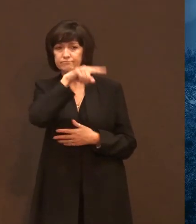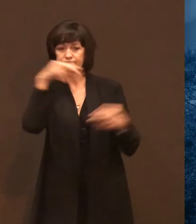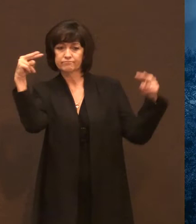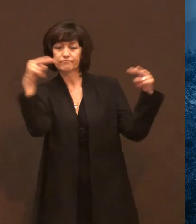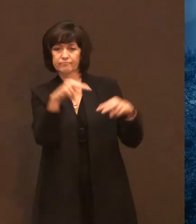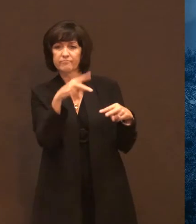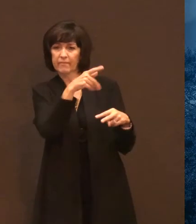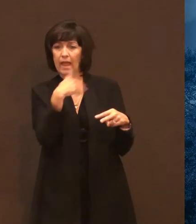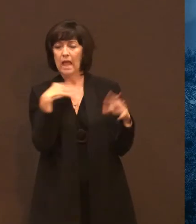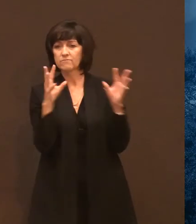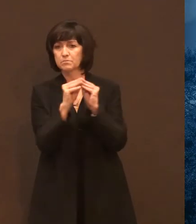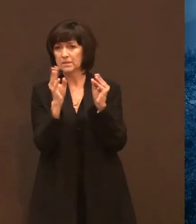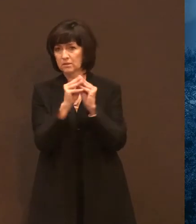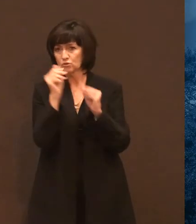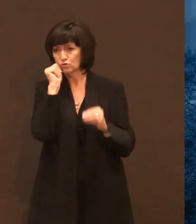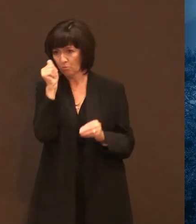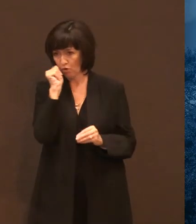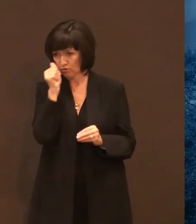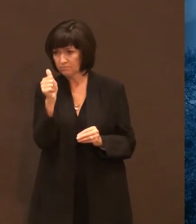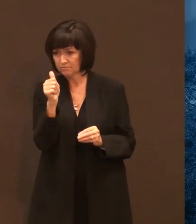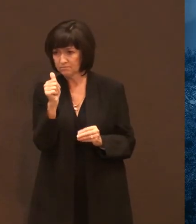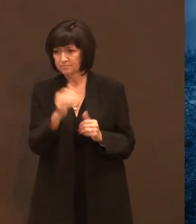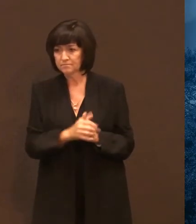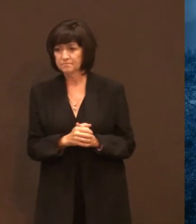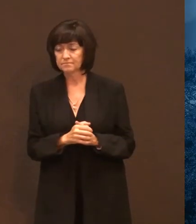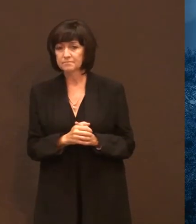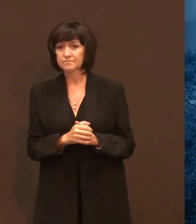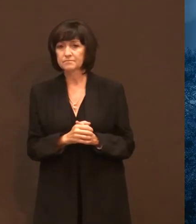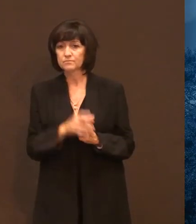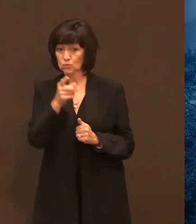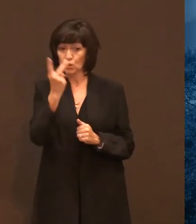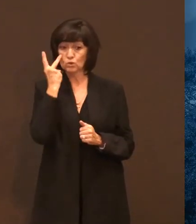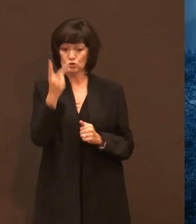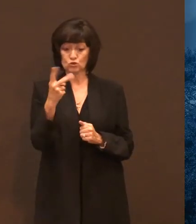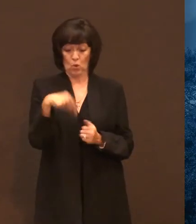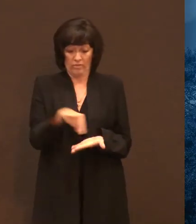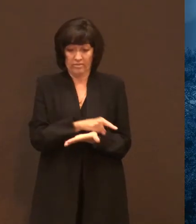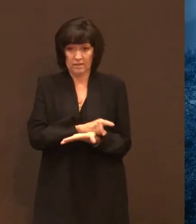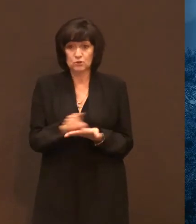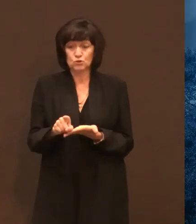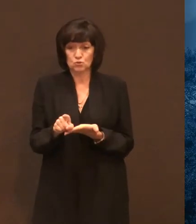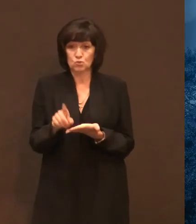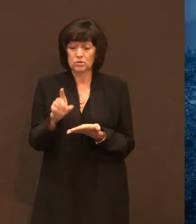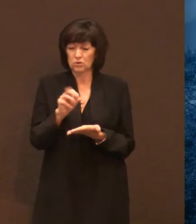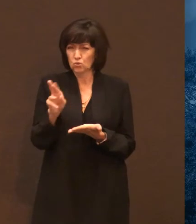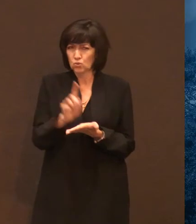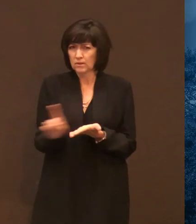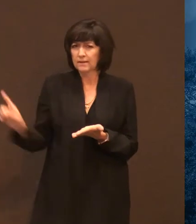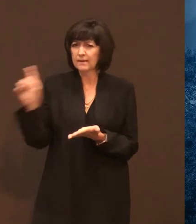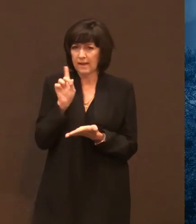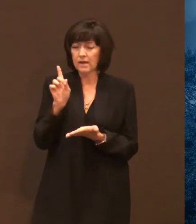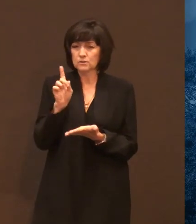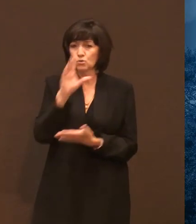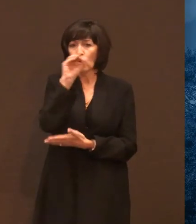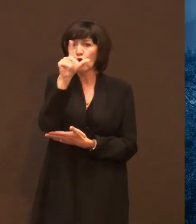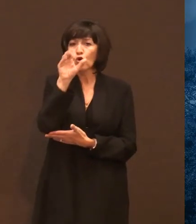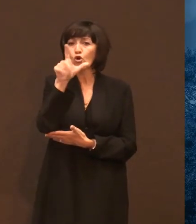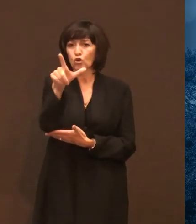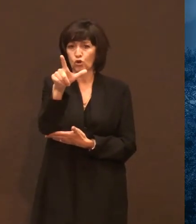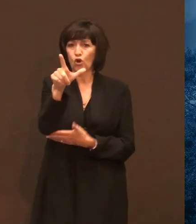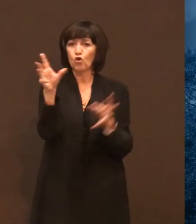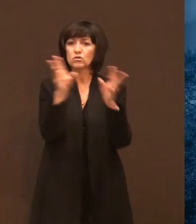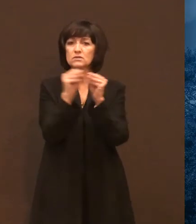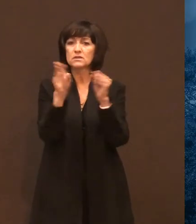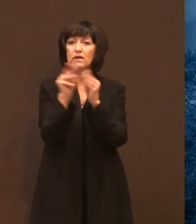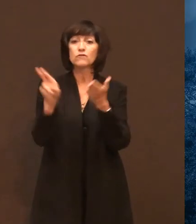meeting tomorrow. We saw this week, or last week, that the Colonial Conference of the University of Delaware